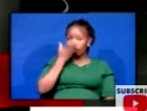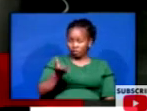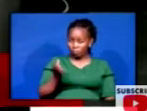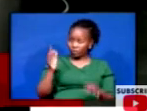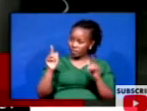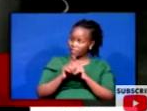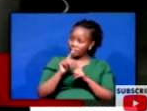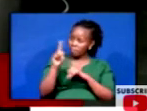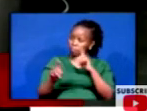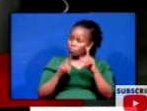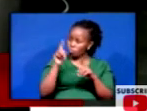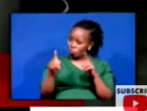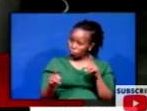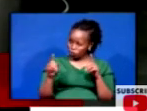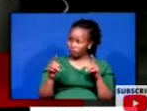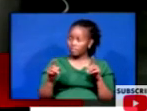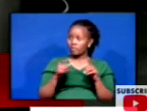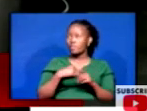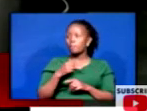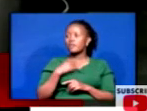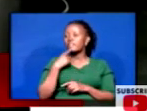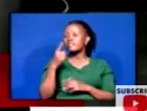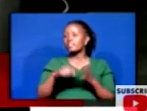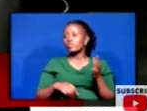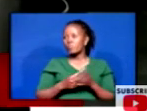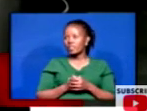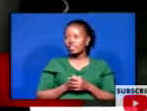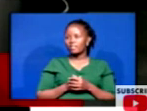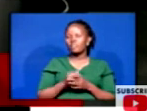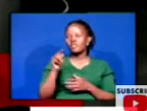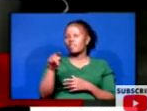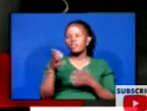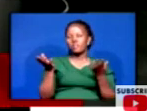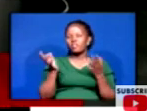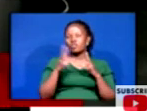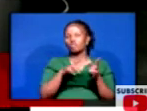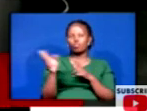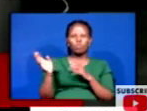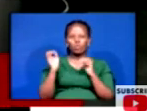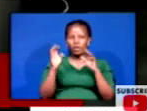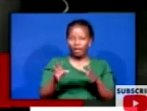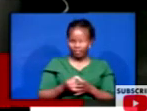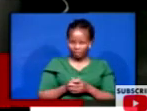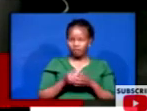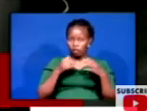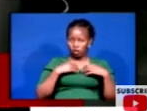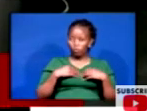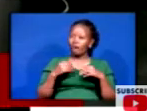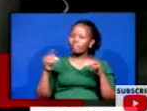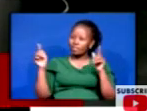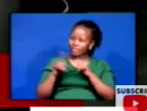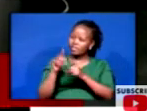then with the humility and tremendous respect, I would say it is not uncommon to have the same scenario and arrive